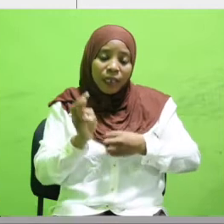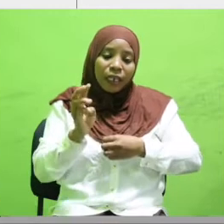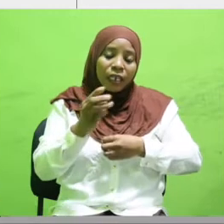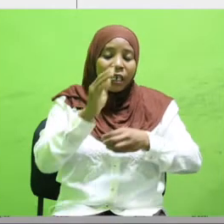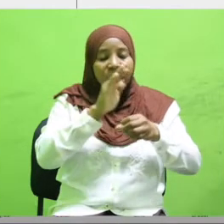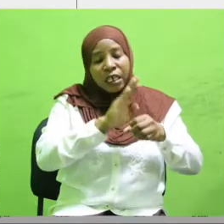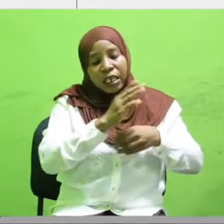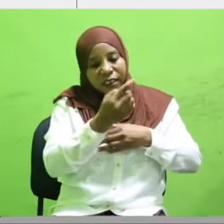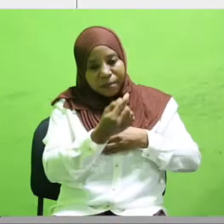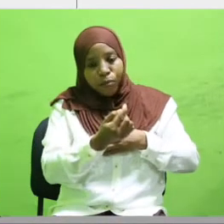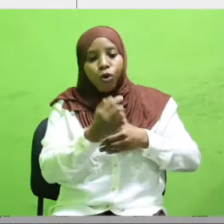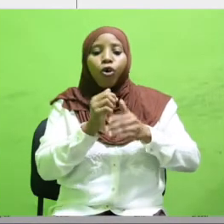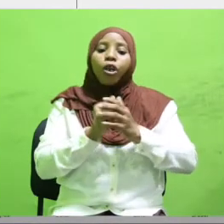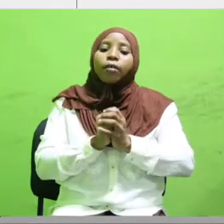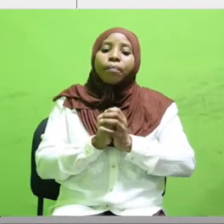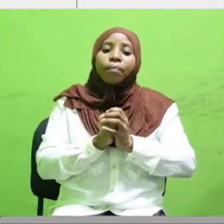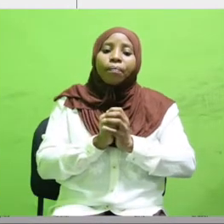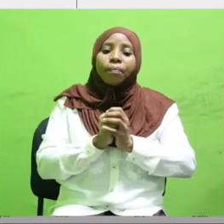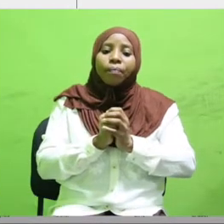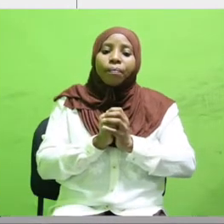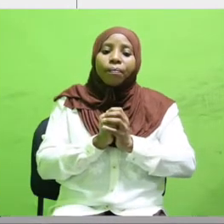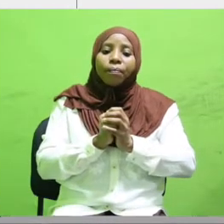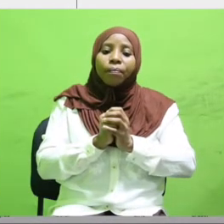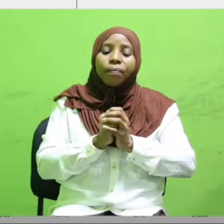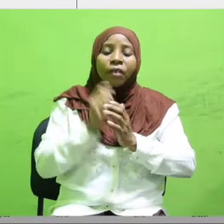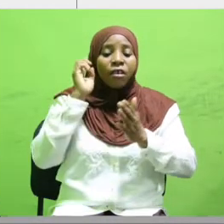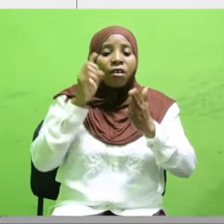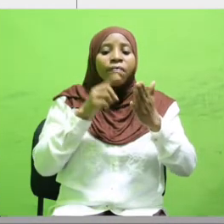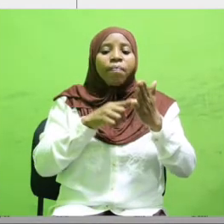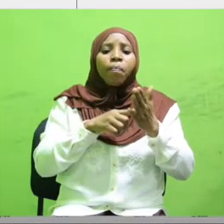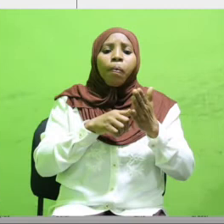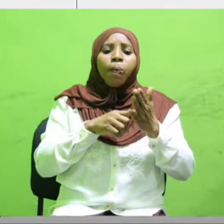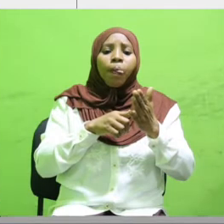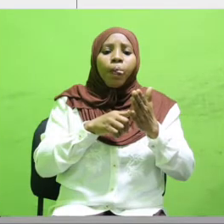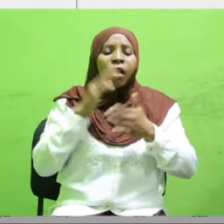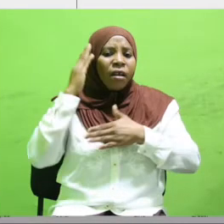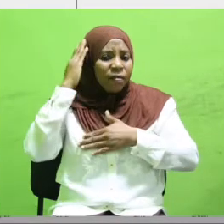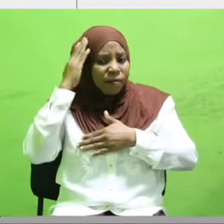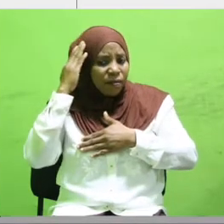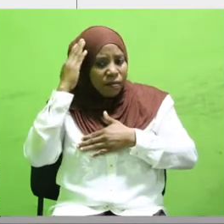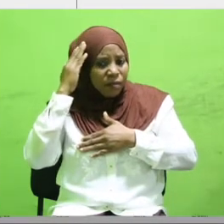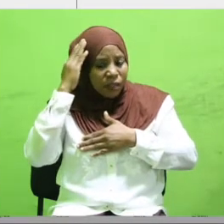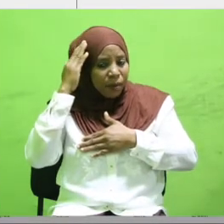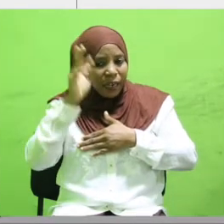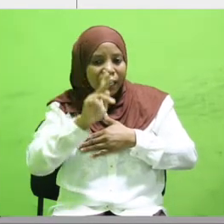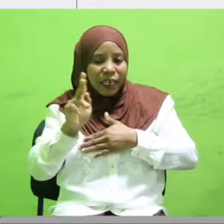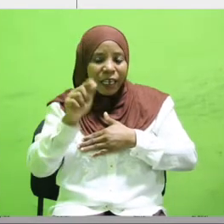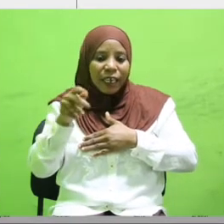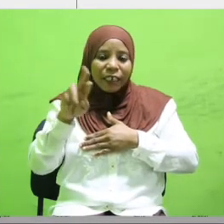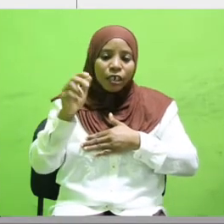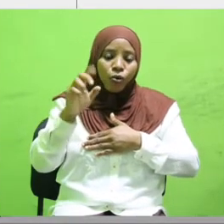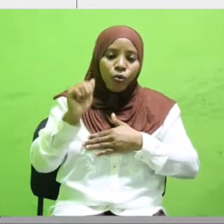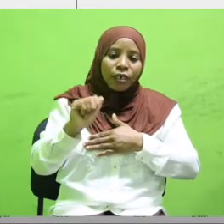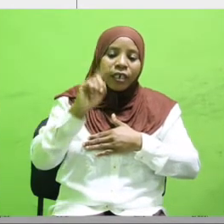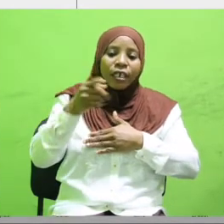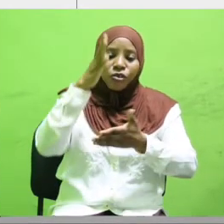of the phylum Zygomycota are very small. For instance, the black bread mold cannot be seen clearly without the